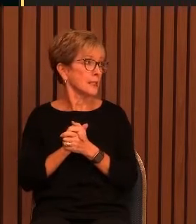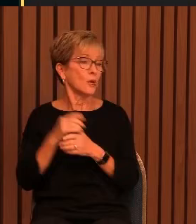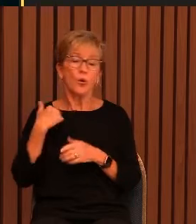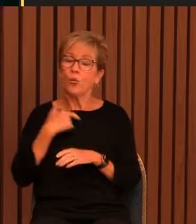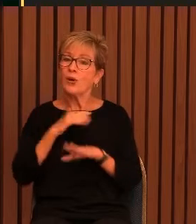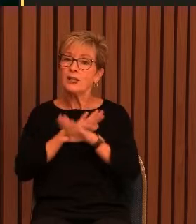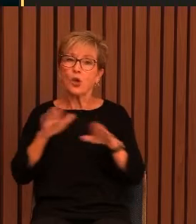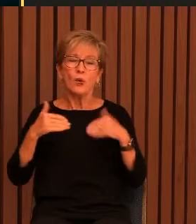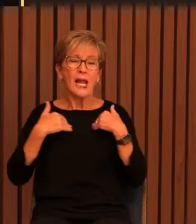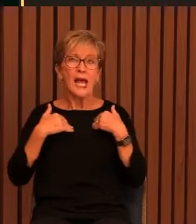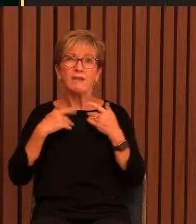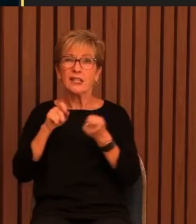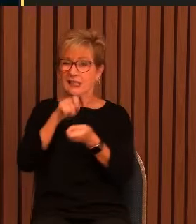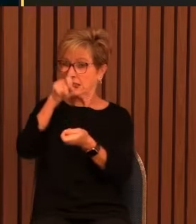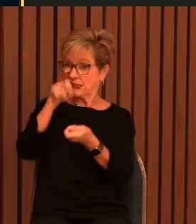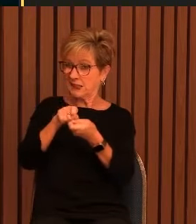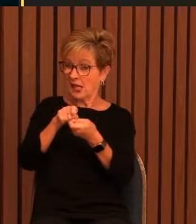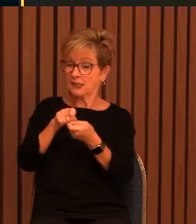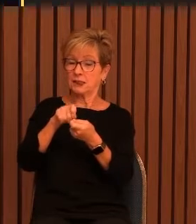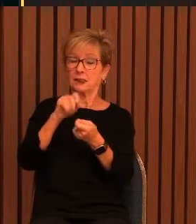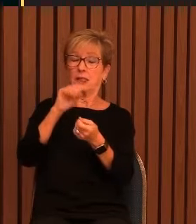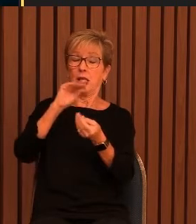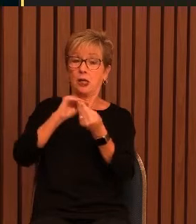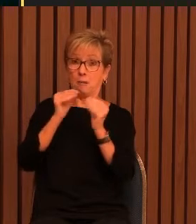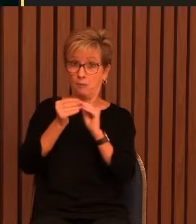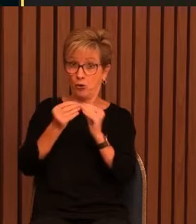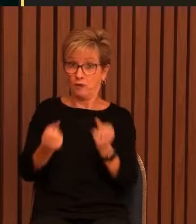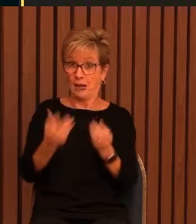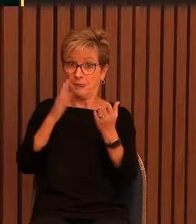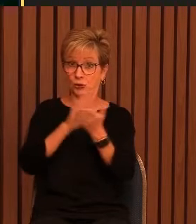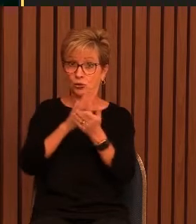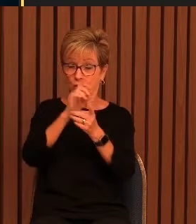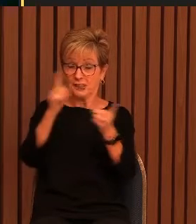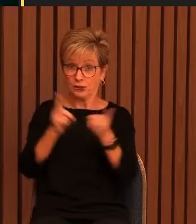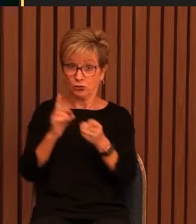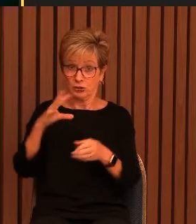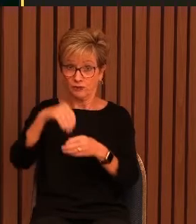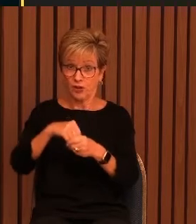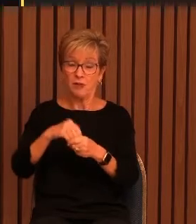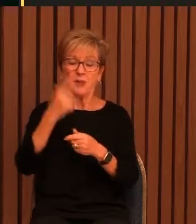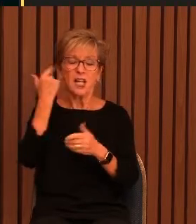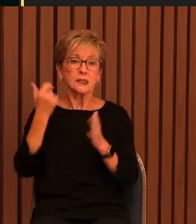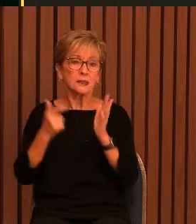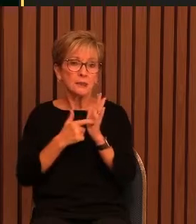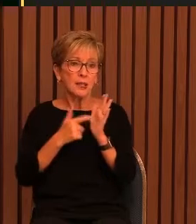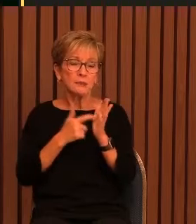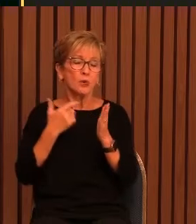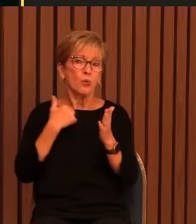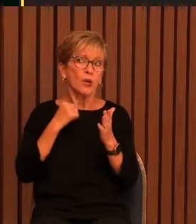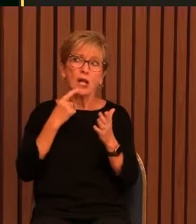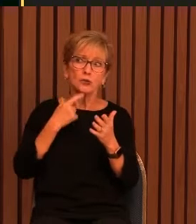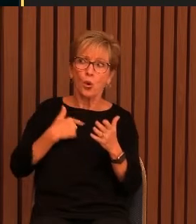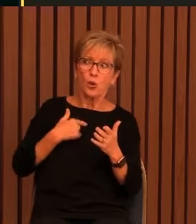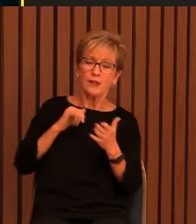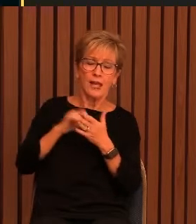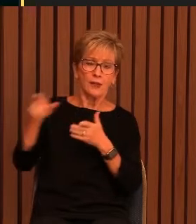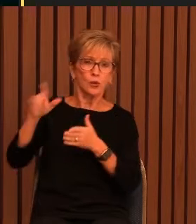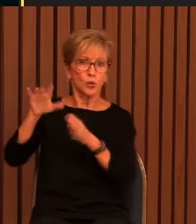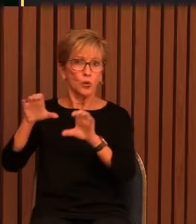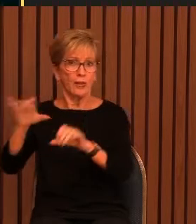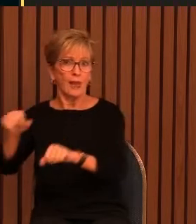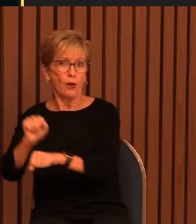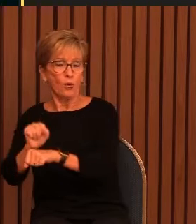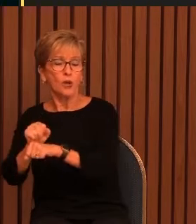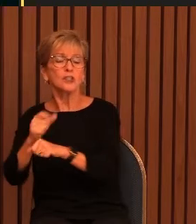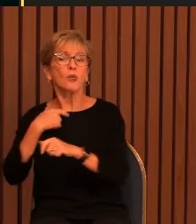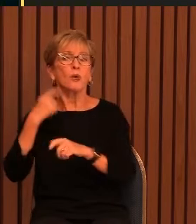We don't have the exact number of districts. We are working on that because sometimes we're not told the district's doing the work, and so we're probably going to do